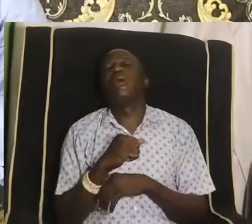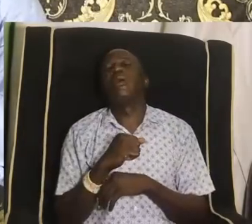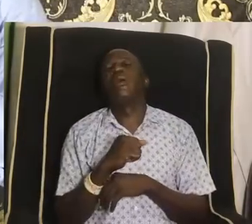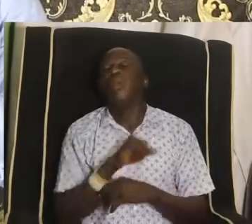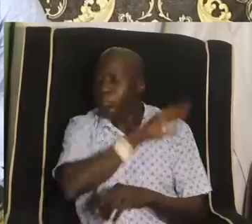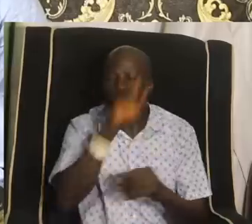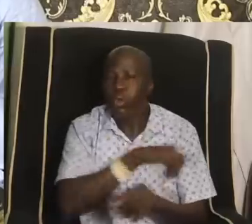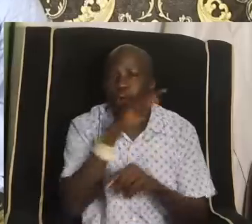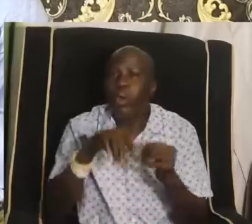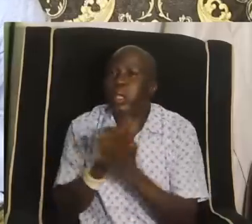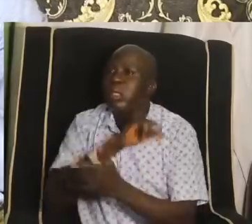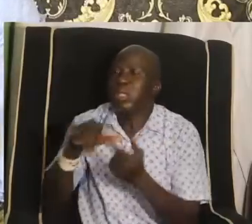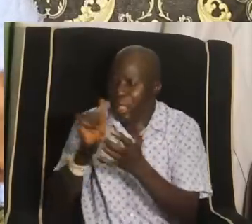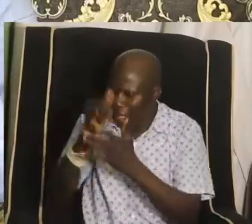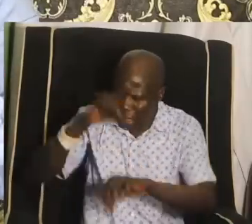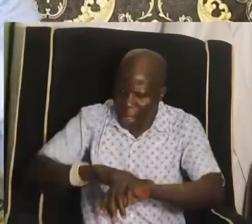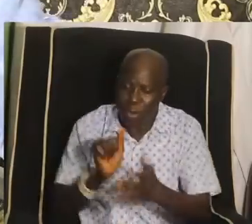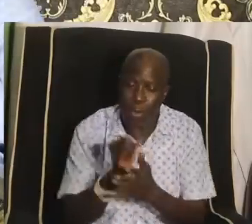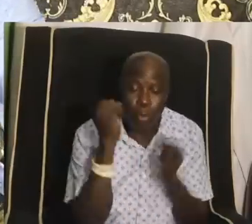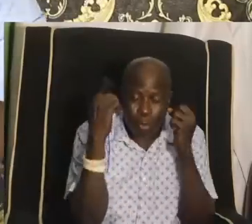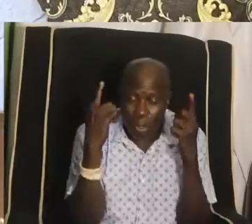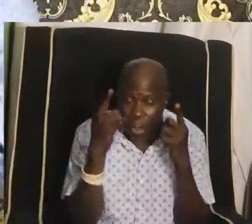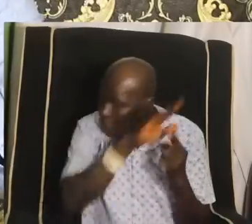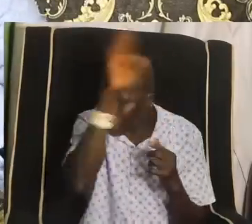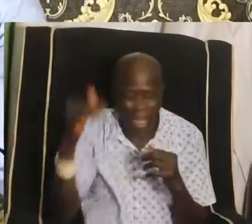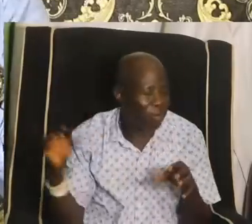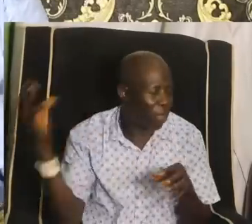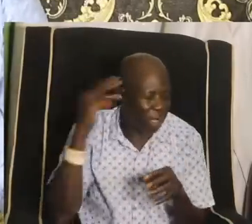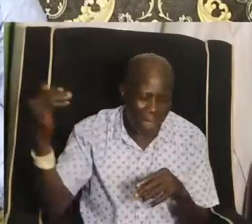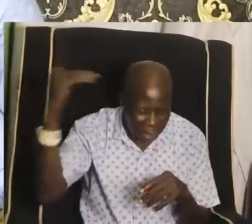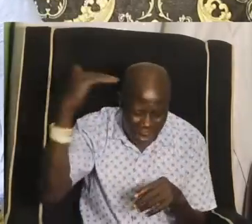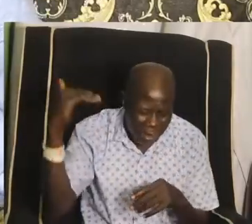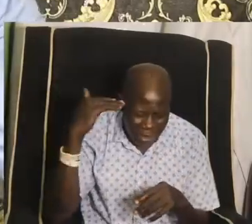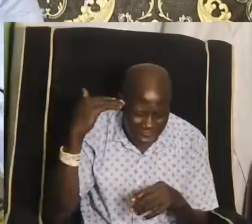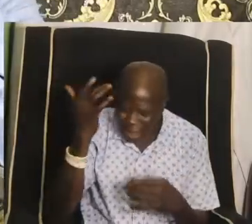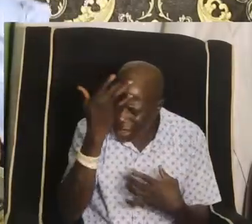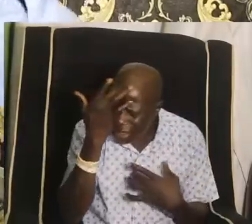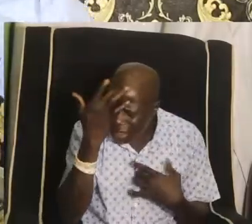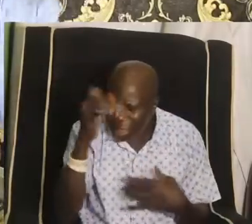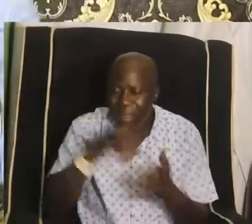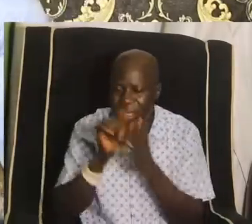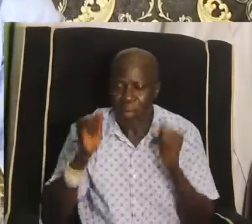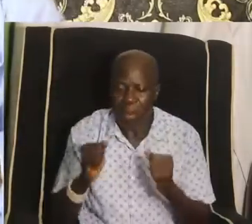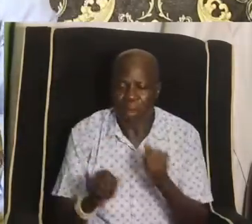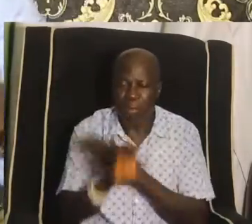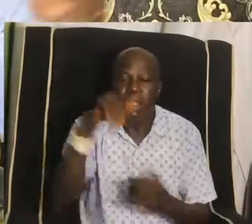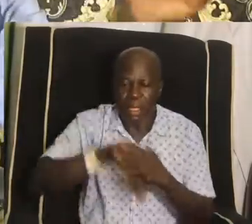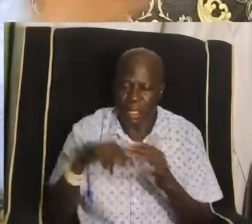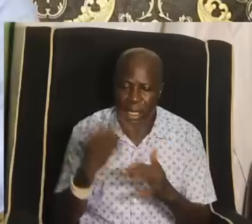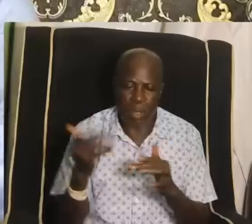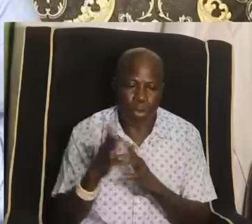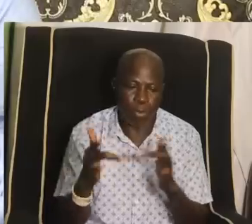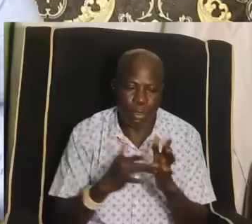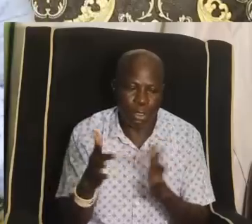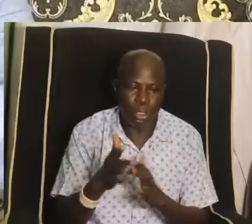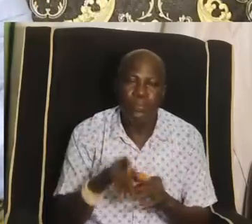just sleep like a baby. By the time he woke up, he not yet the migraine again. That's the power of God. In the name